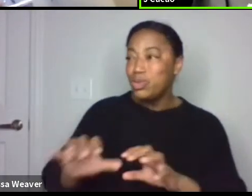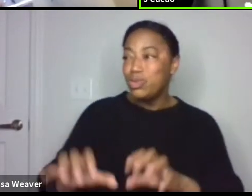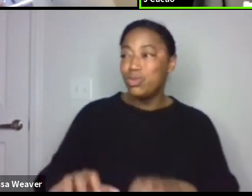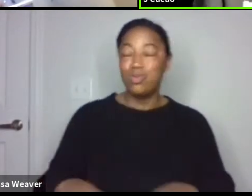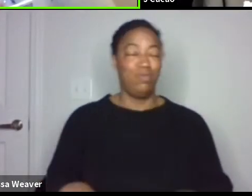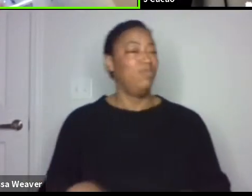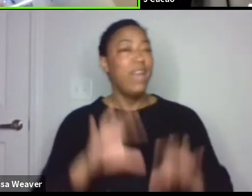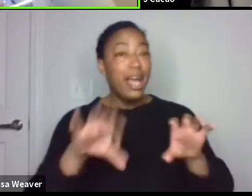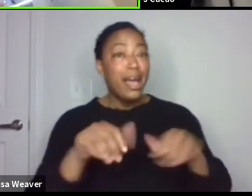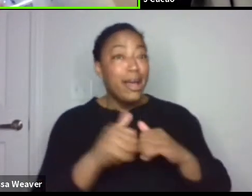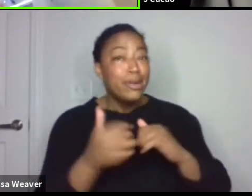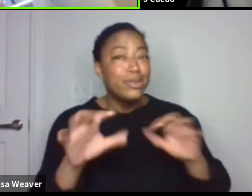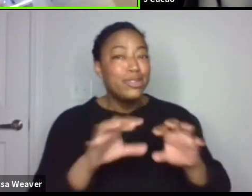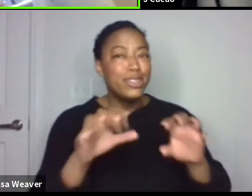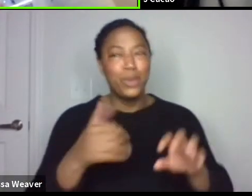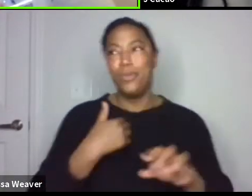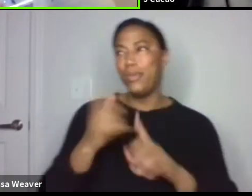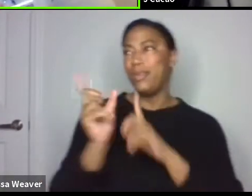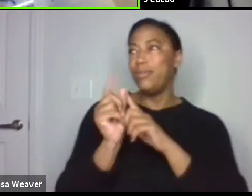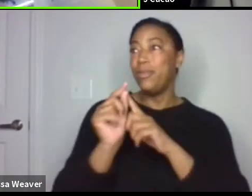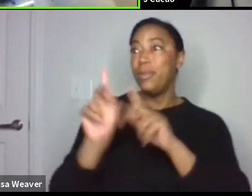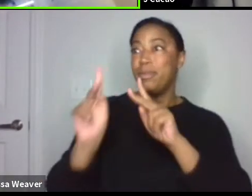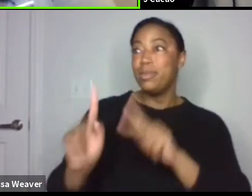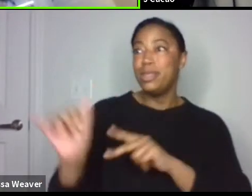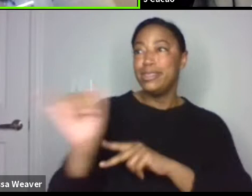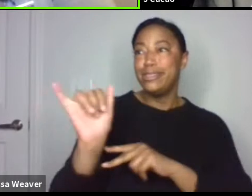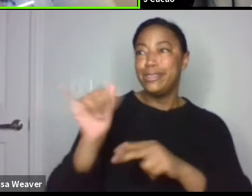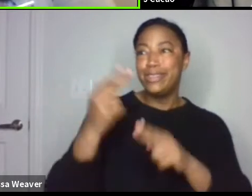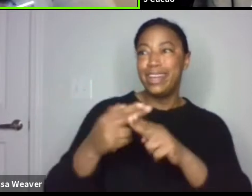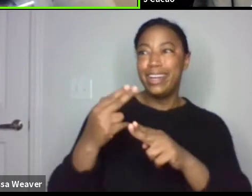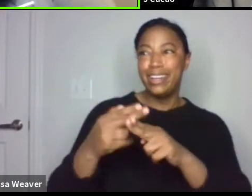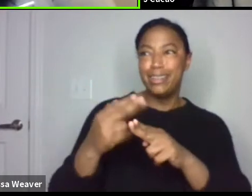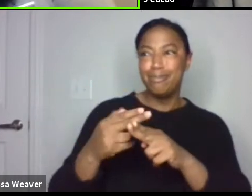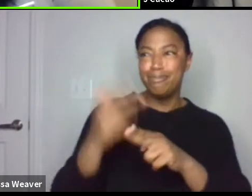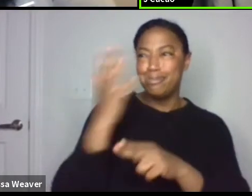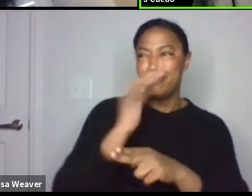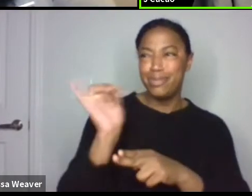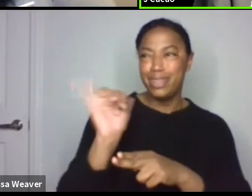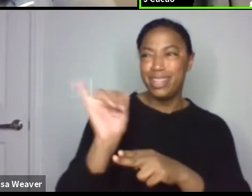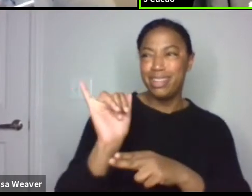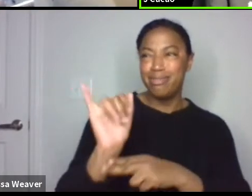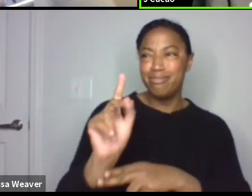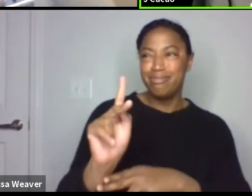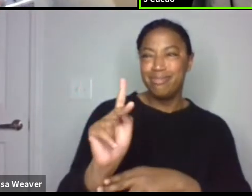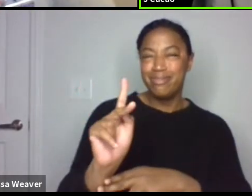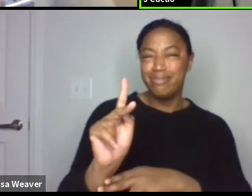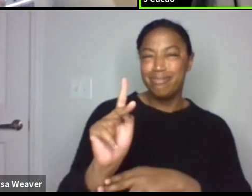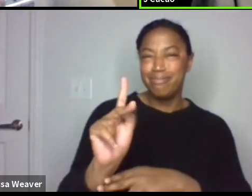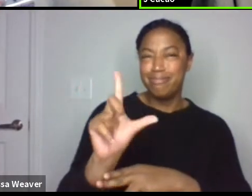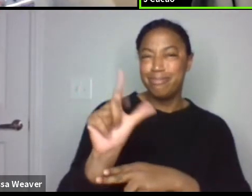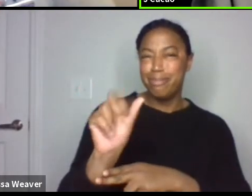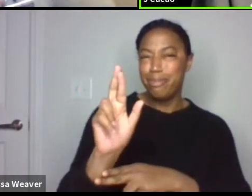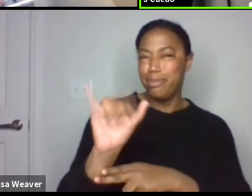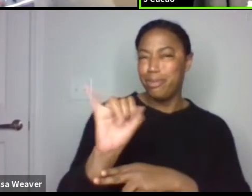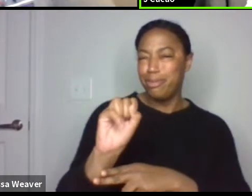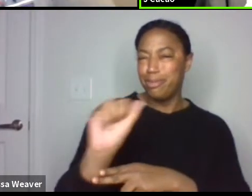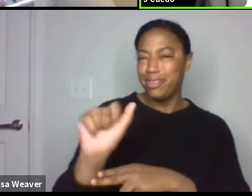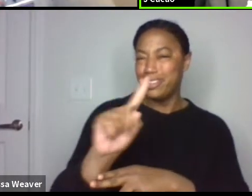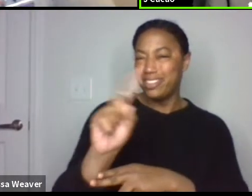got another person too, man. So Welcome back to like her name is Clarissa. Clarissa. Yeah.